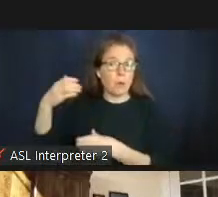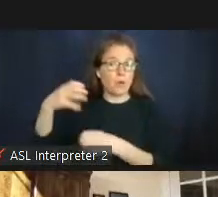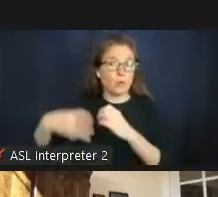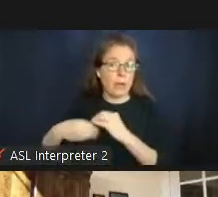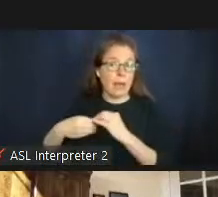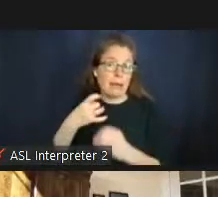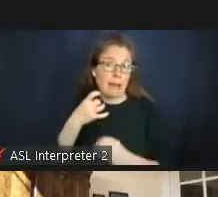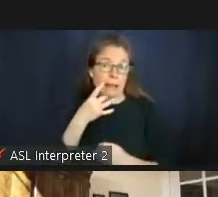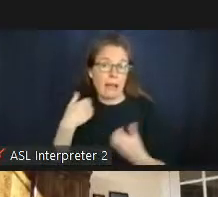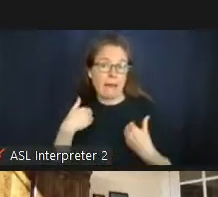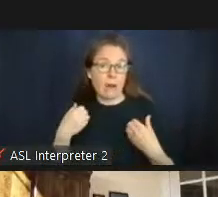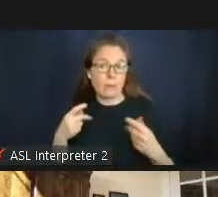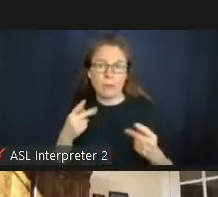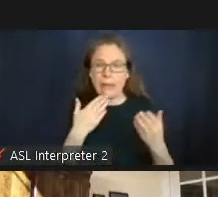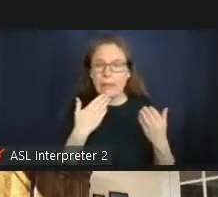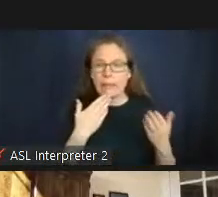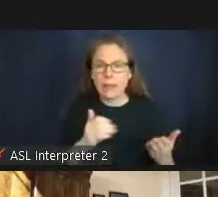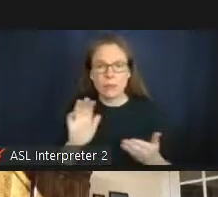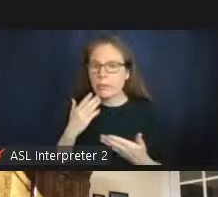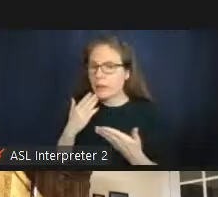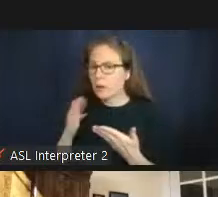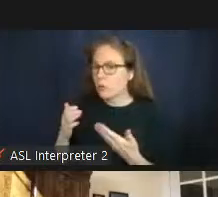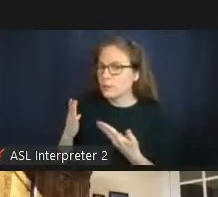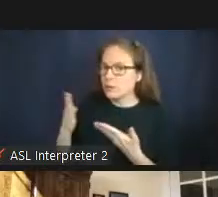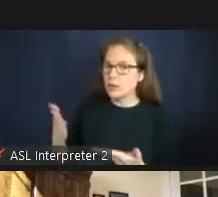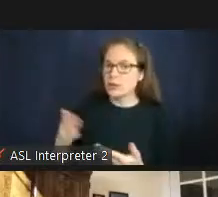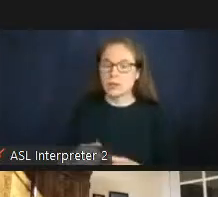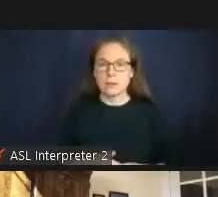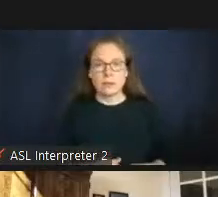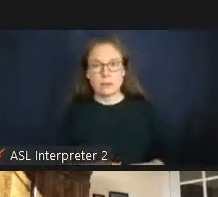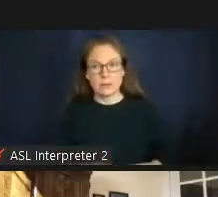But, yep, thank you for that suggestion.